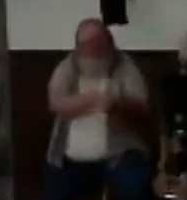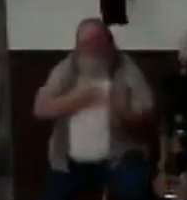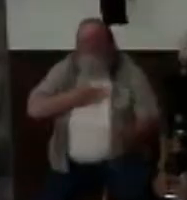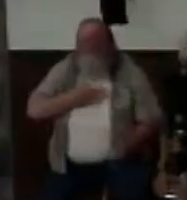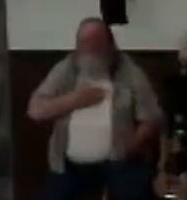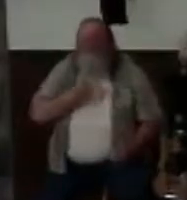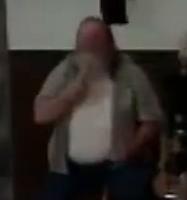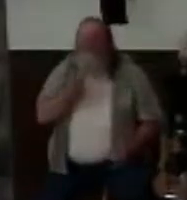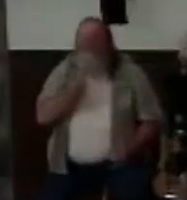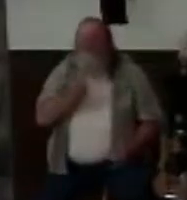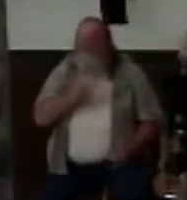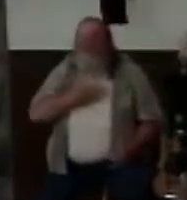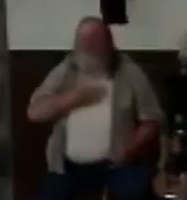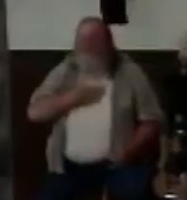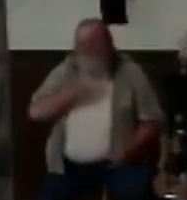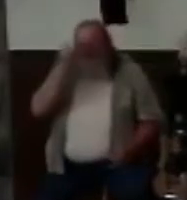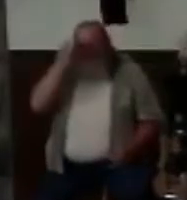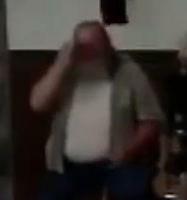guide my mind